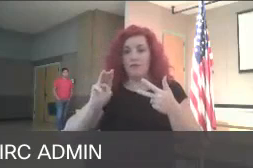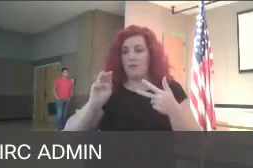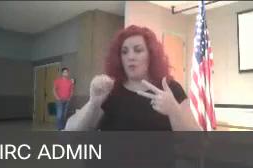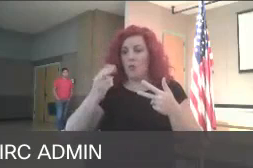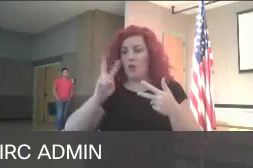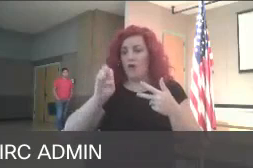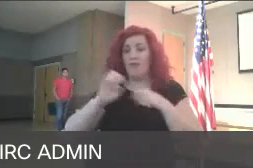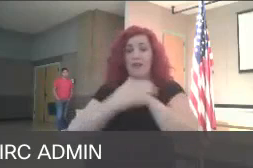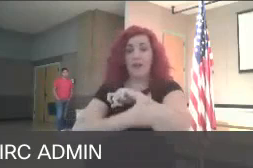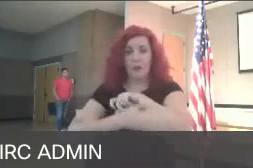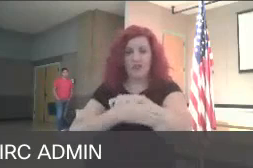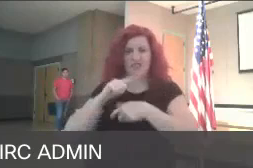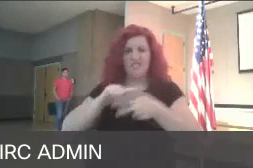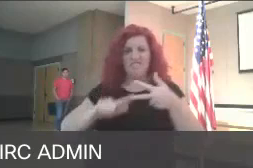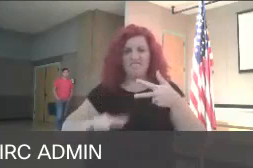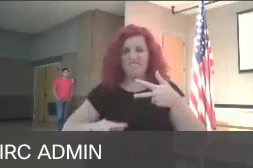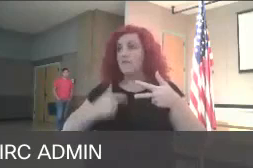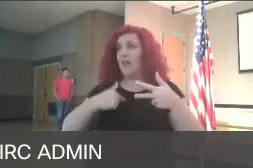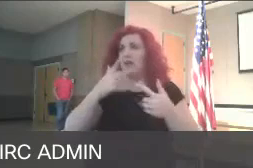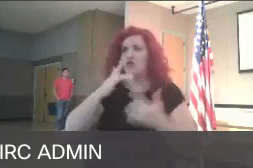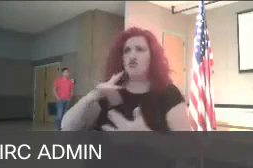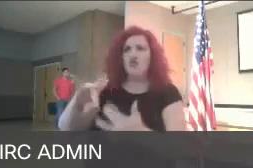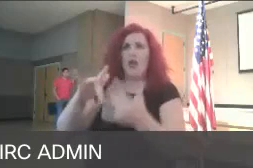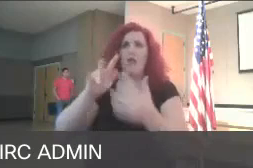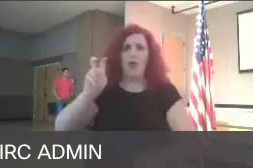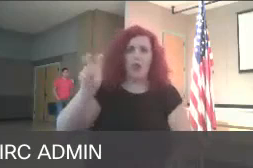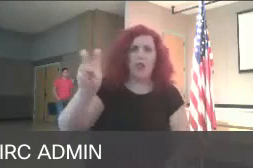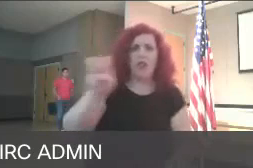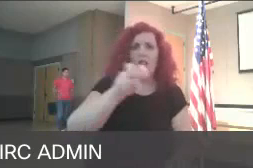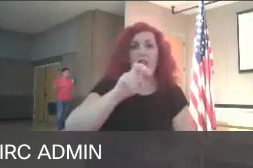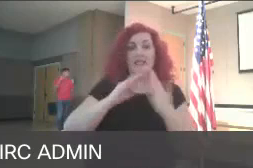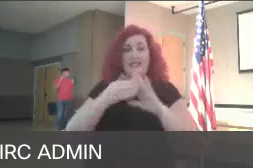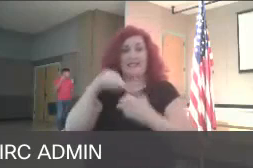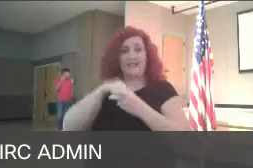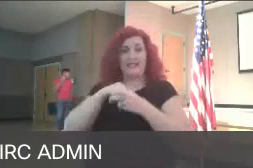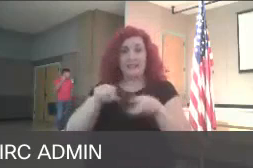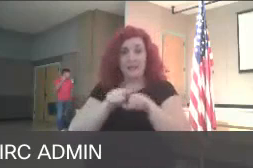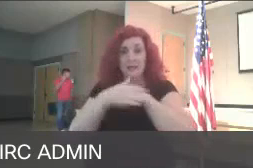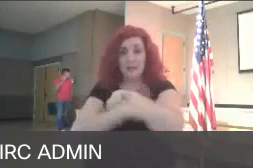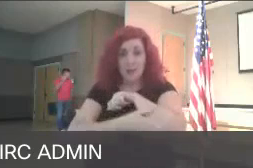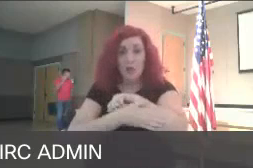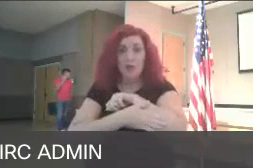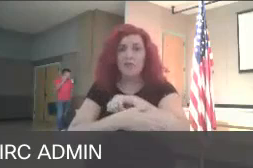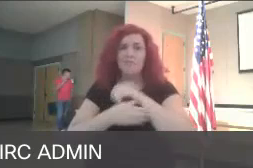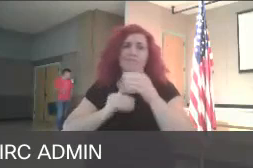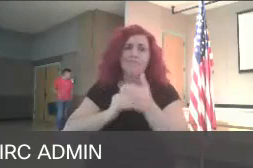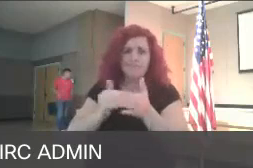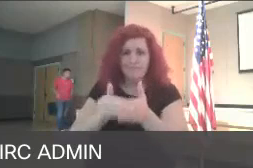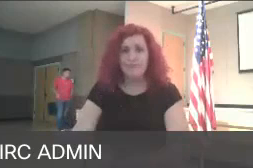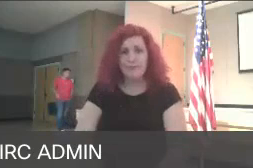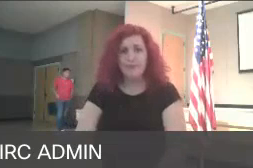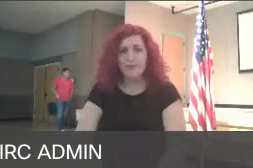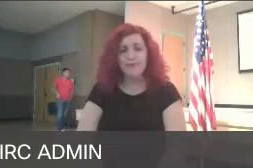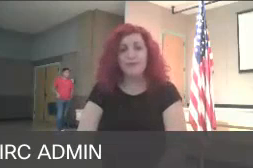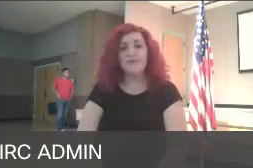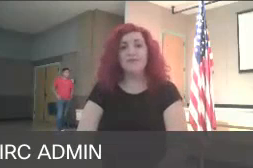counties. And I travel to cities within those counties all the time.